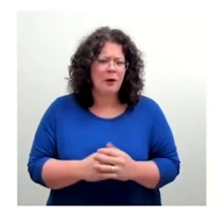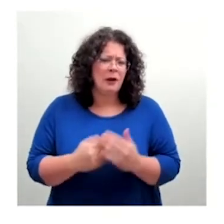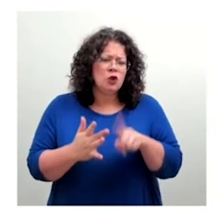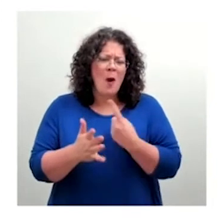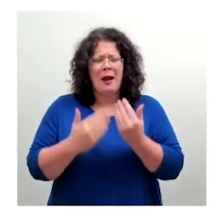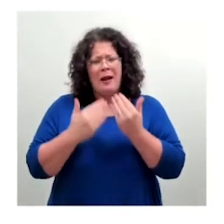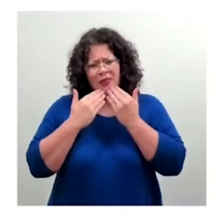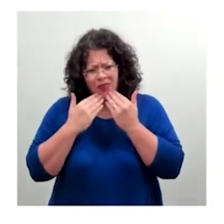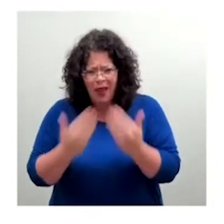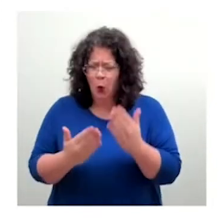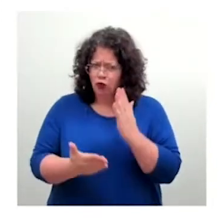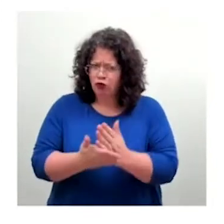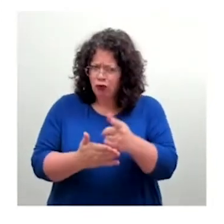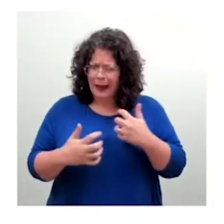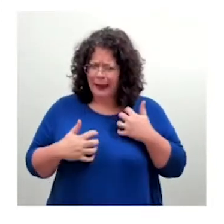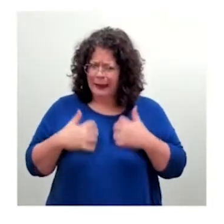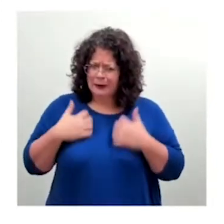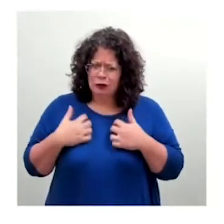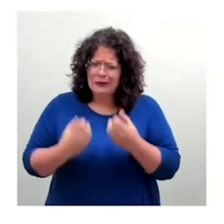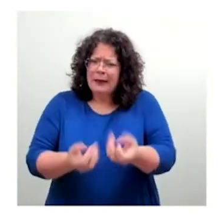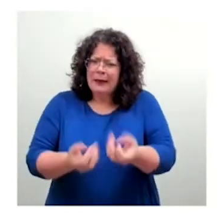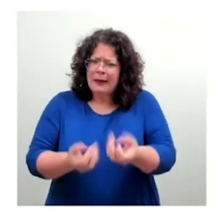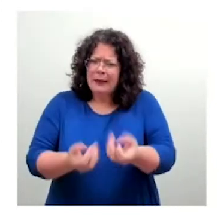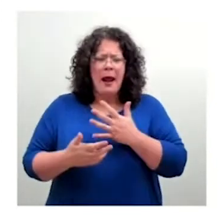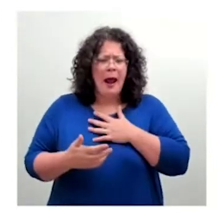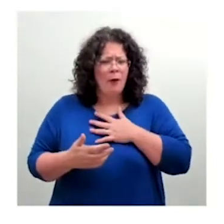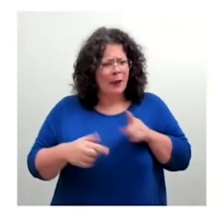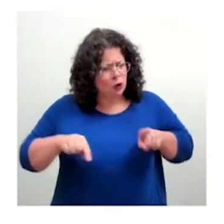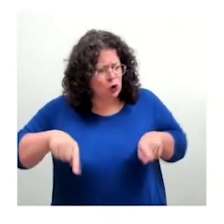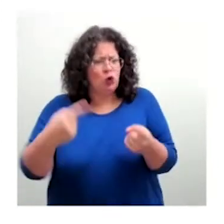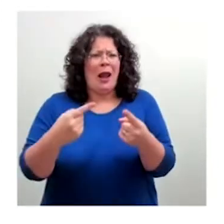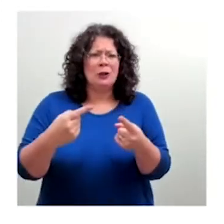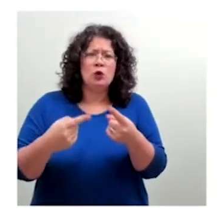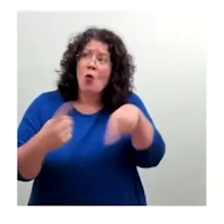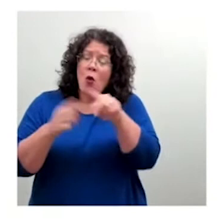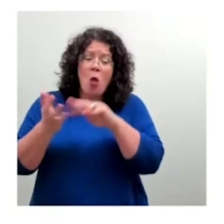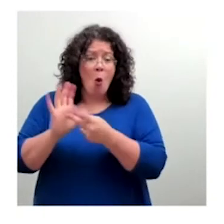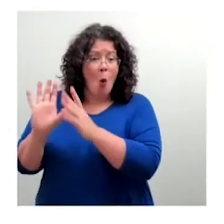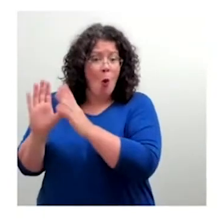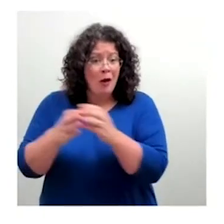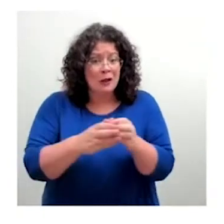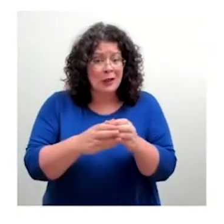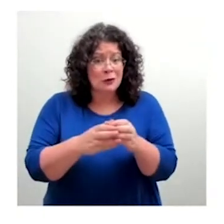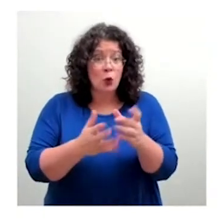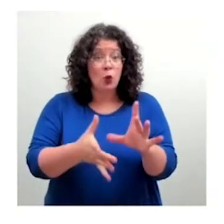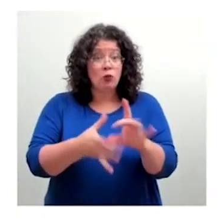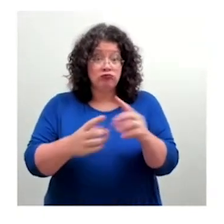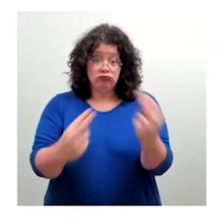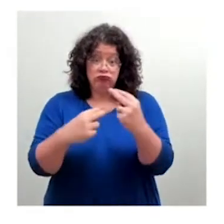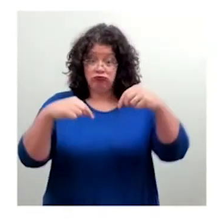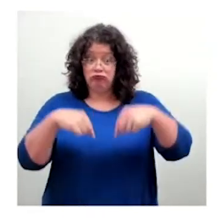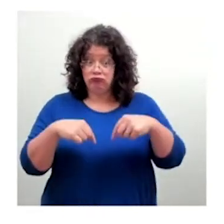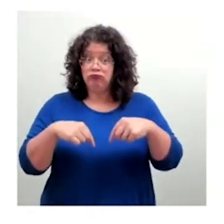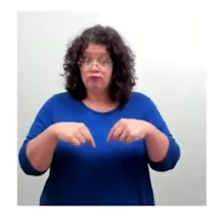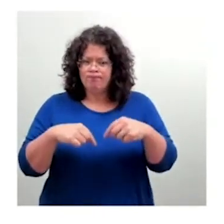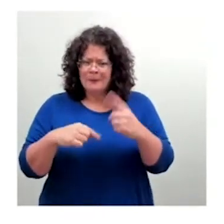got disability service facilitators within your organisation? Are you connecting? Are you networking? And also, I would